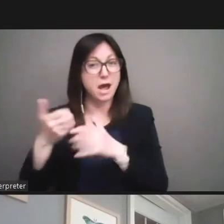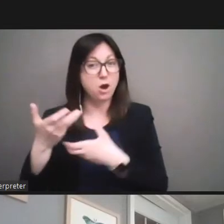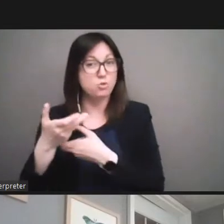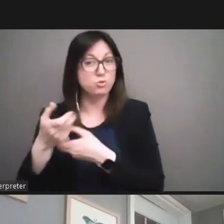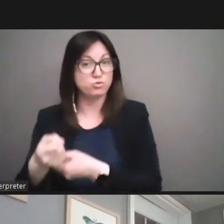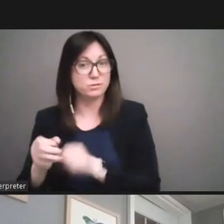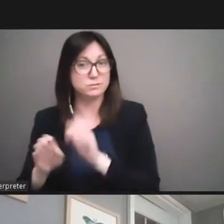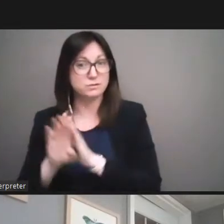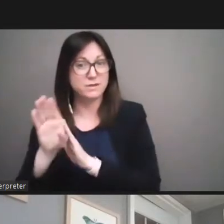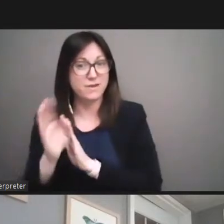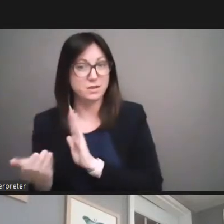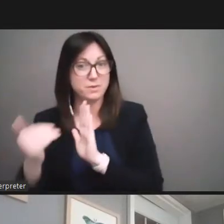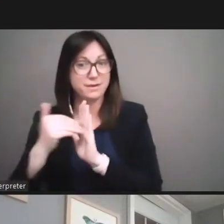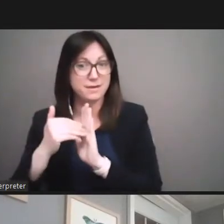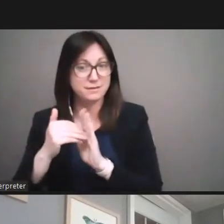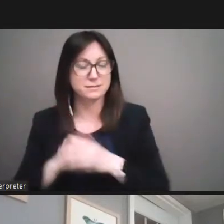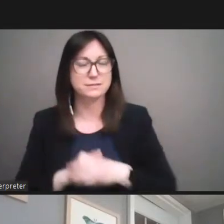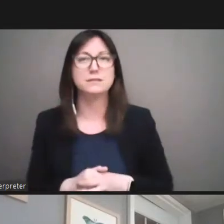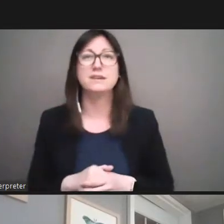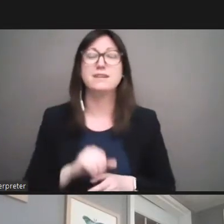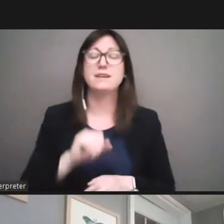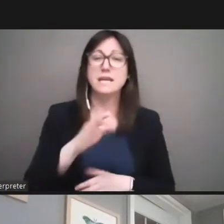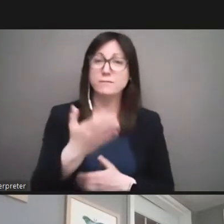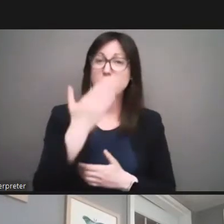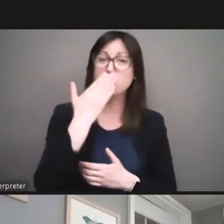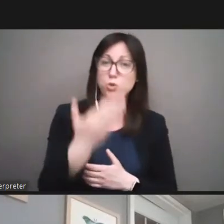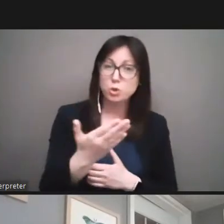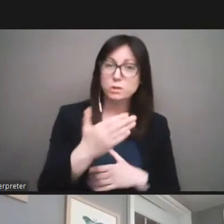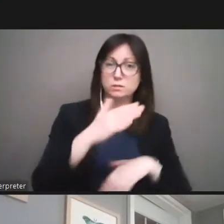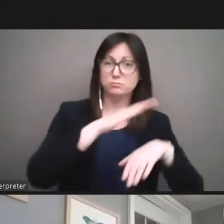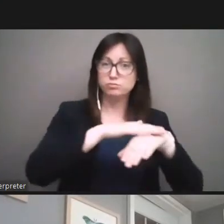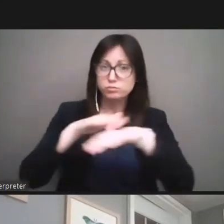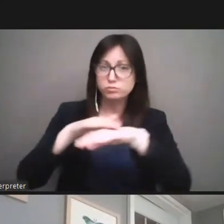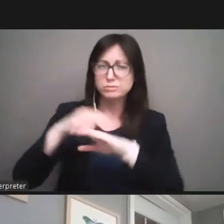a meaningful consultation perspective,